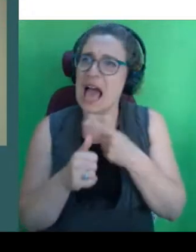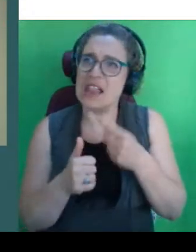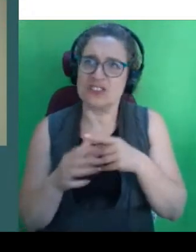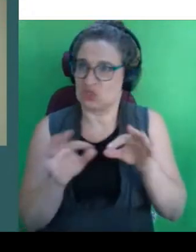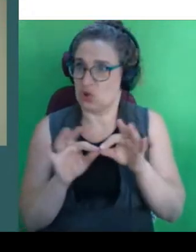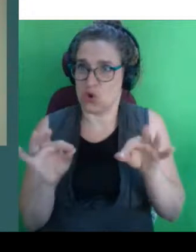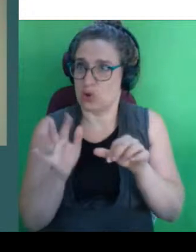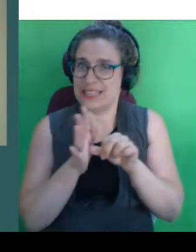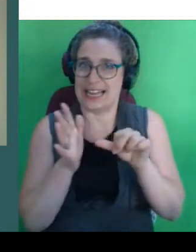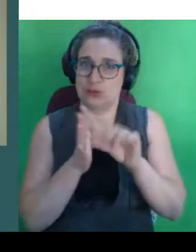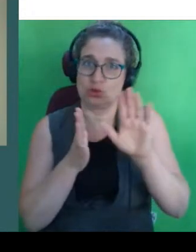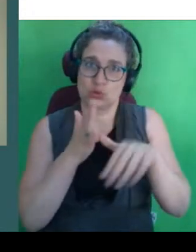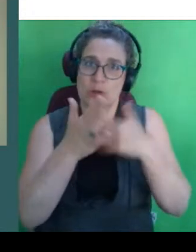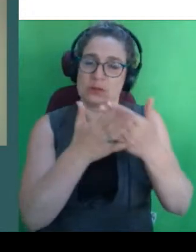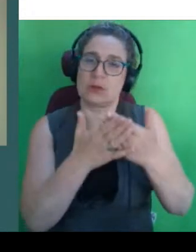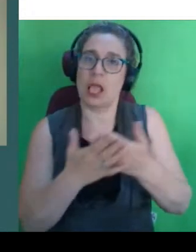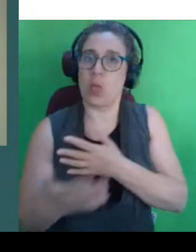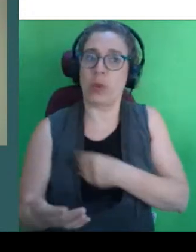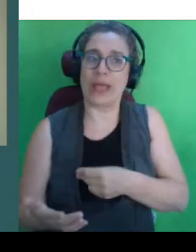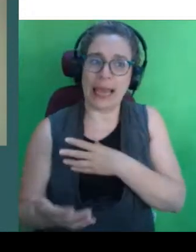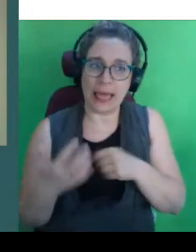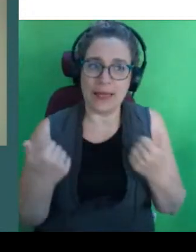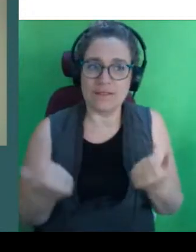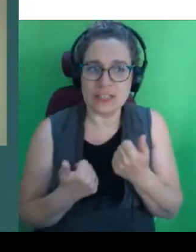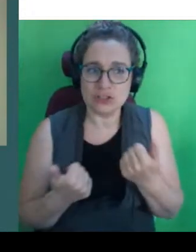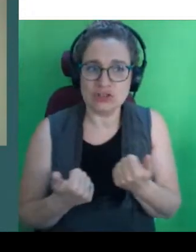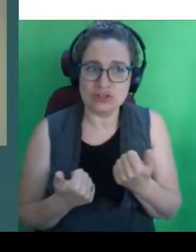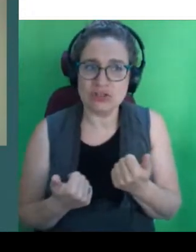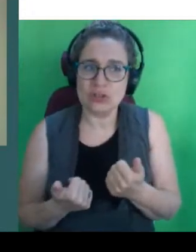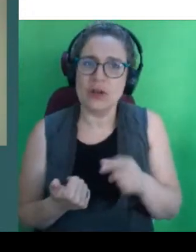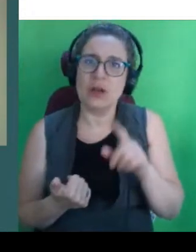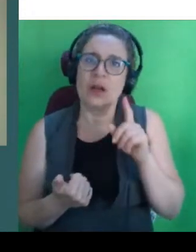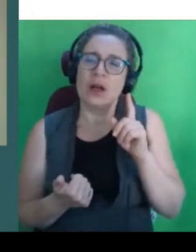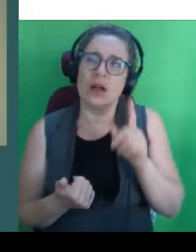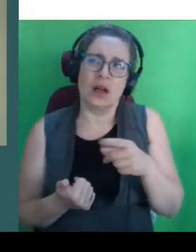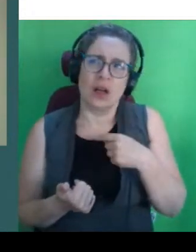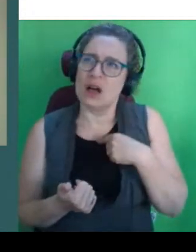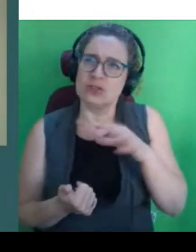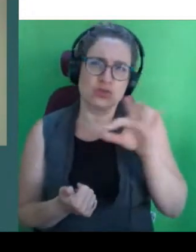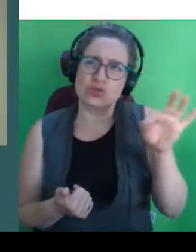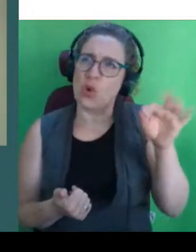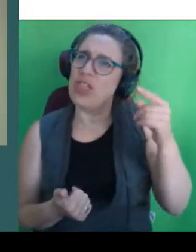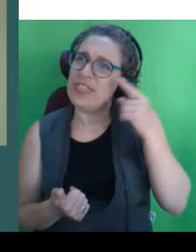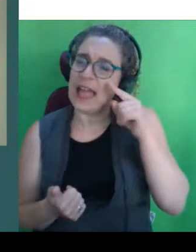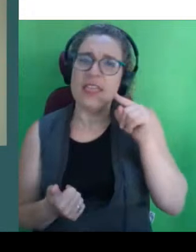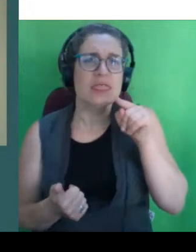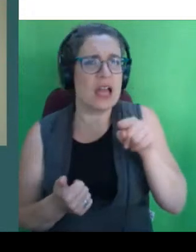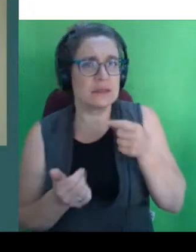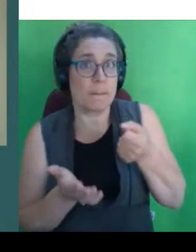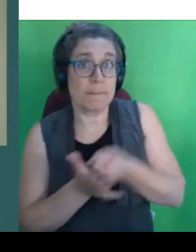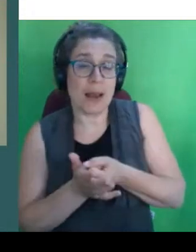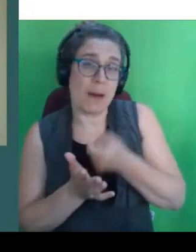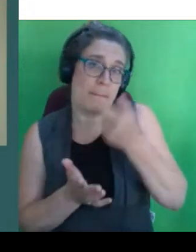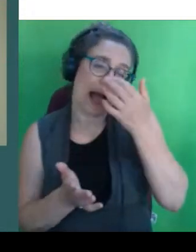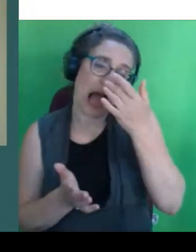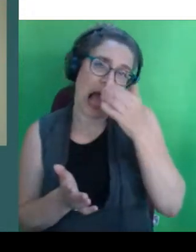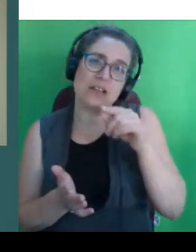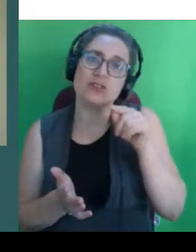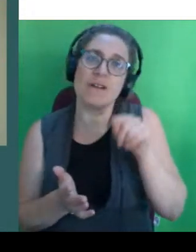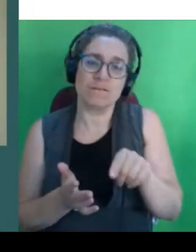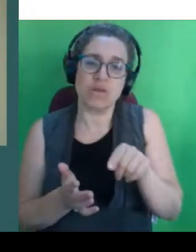weaning, but I don't think there's a kind of minimum age for skin prick testing as far as I'm aware.